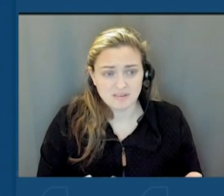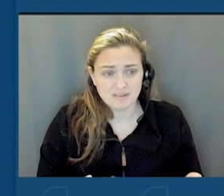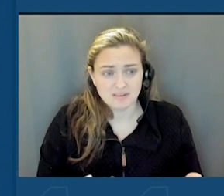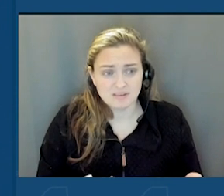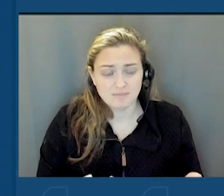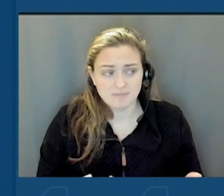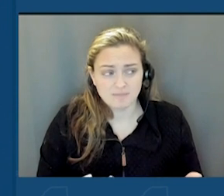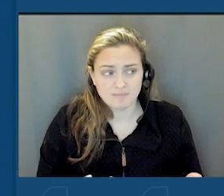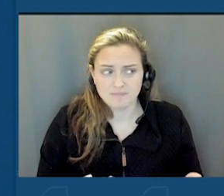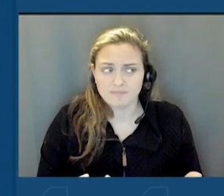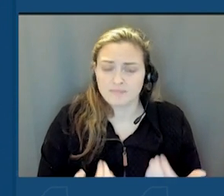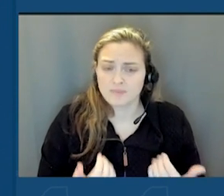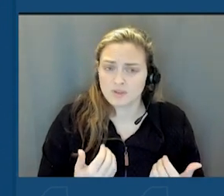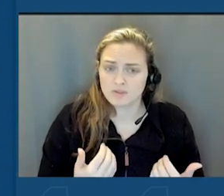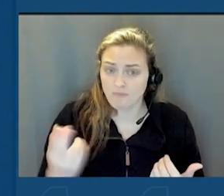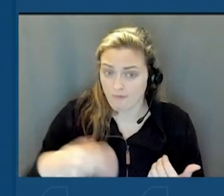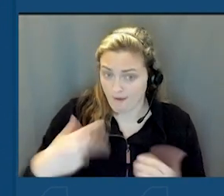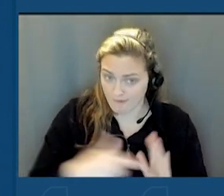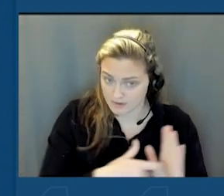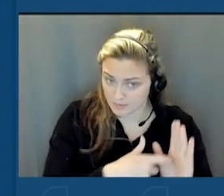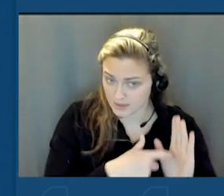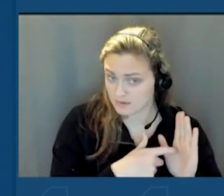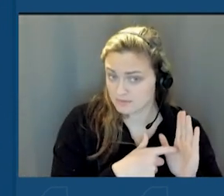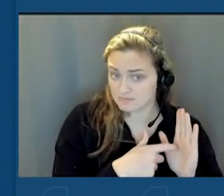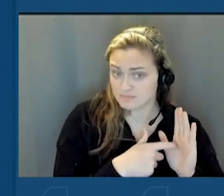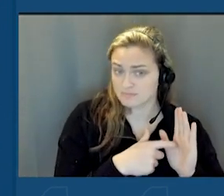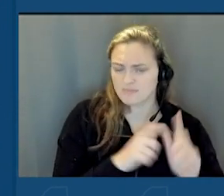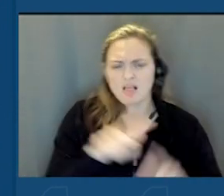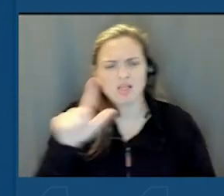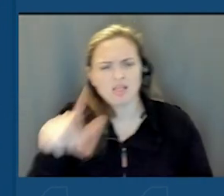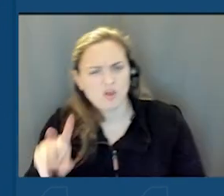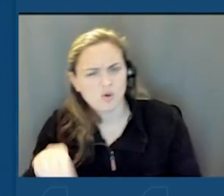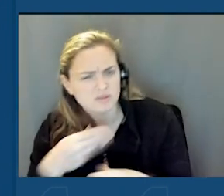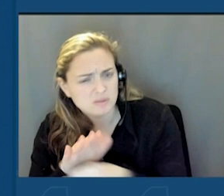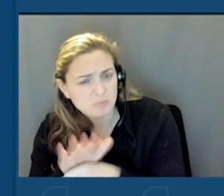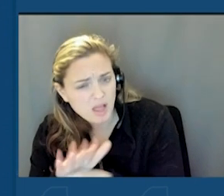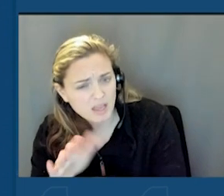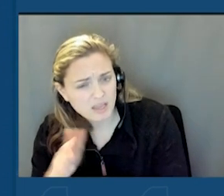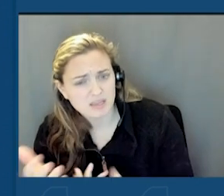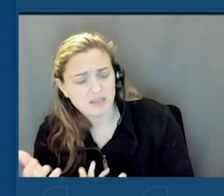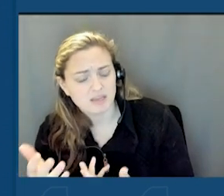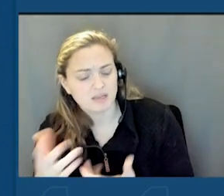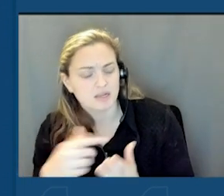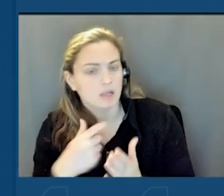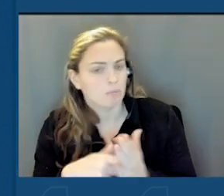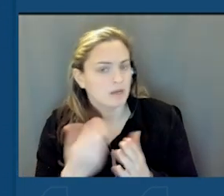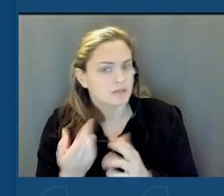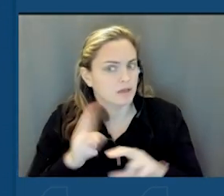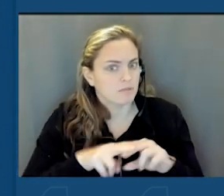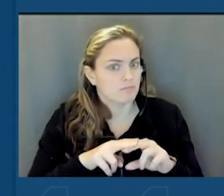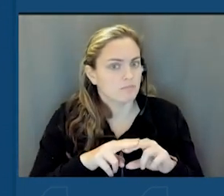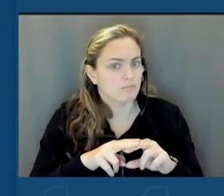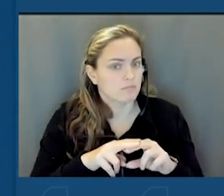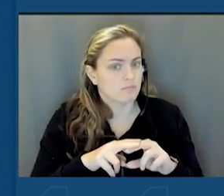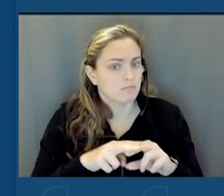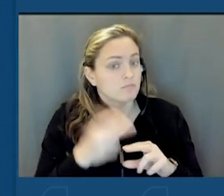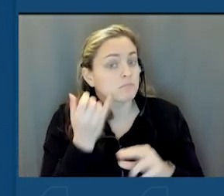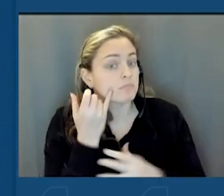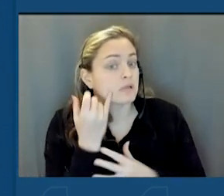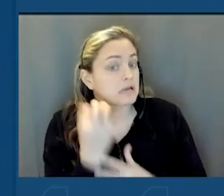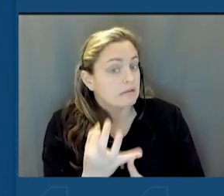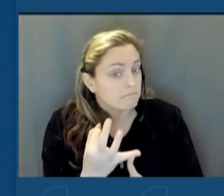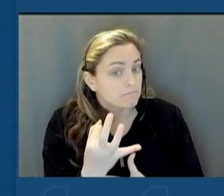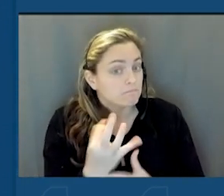You have high demand, but low supply, the price goes up. But if you have